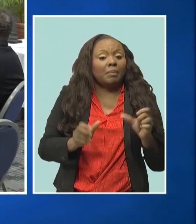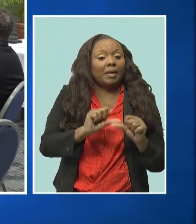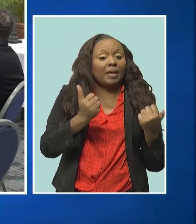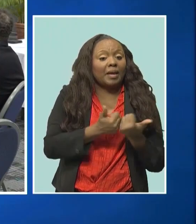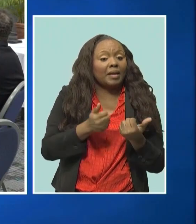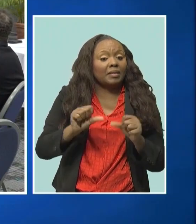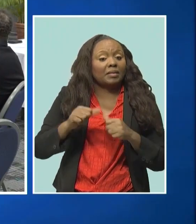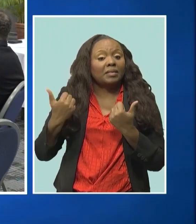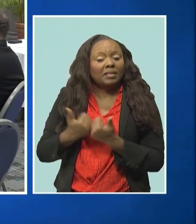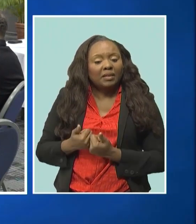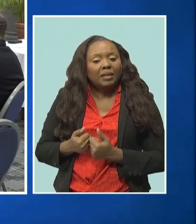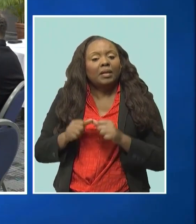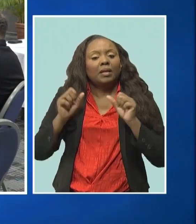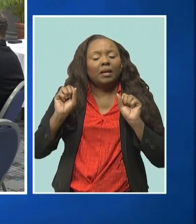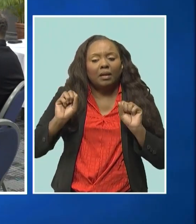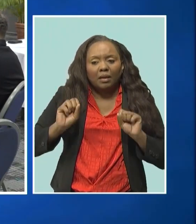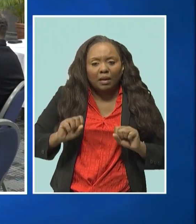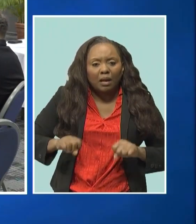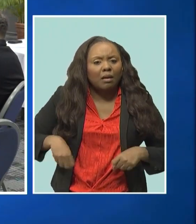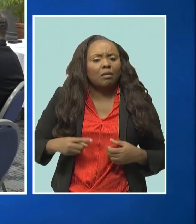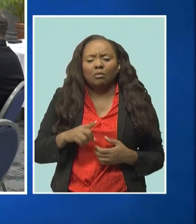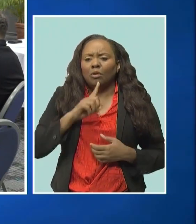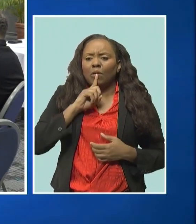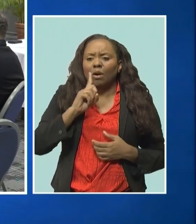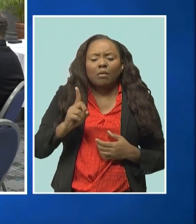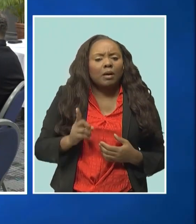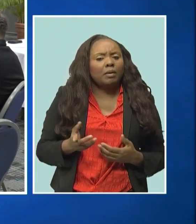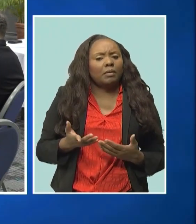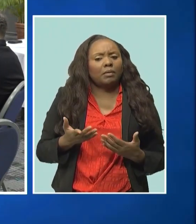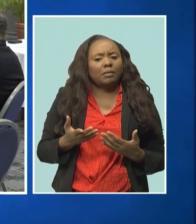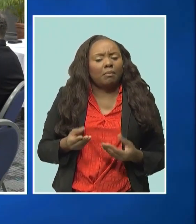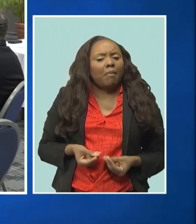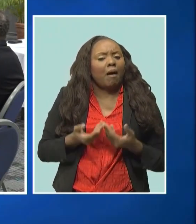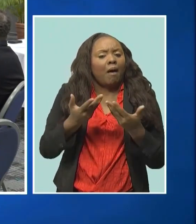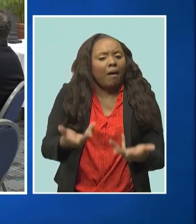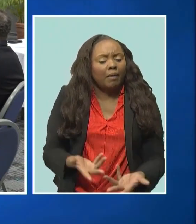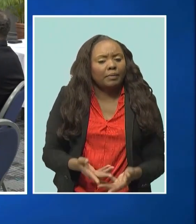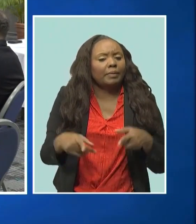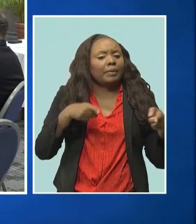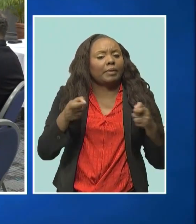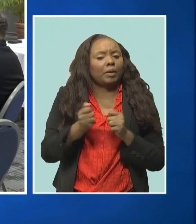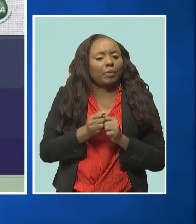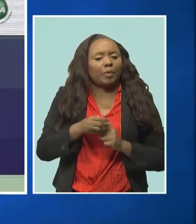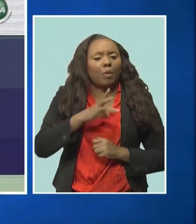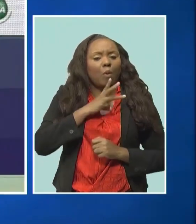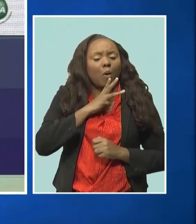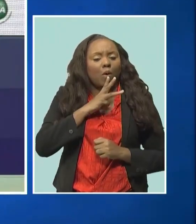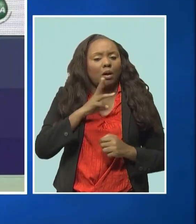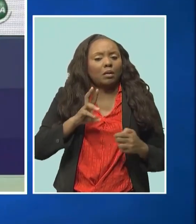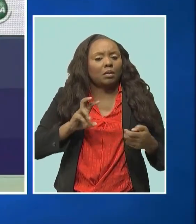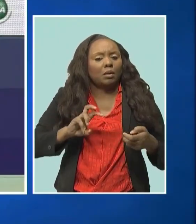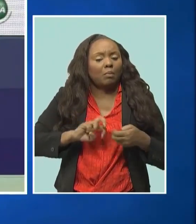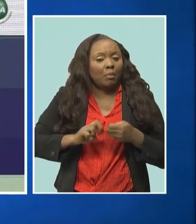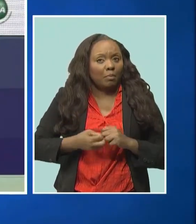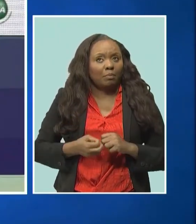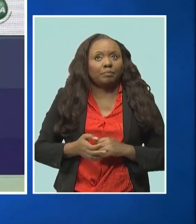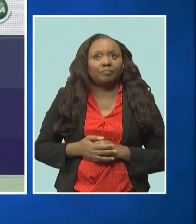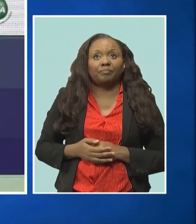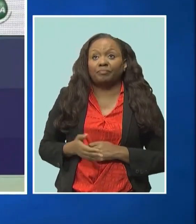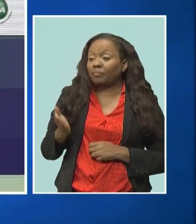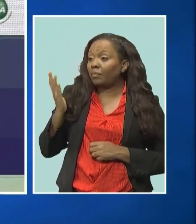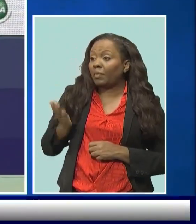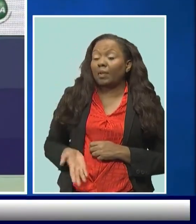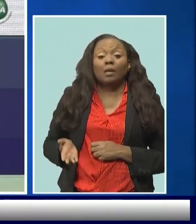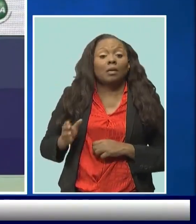agencies could be given mandates which allow them to deal with the water crisis. We have in our midst the Caribbean Institute